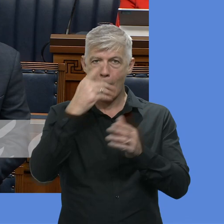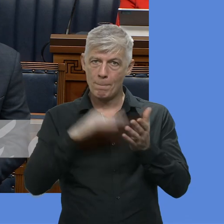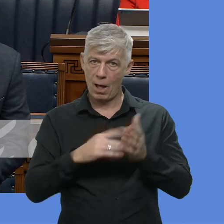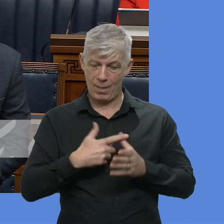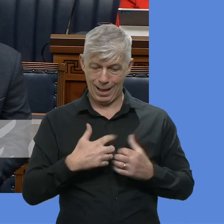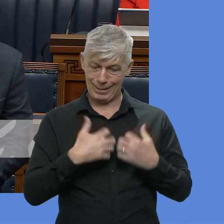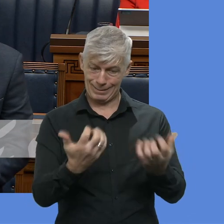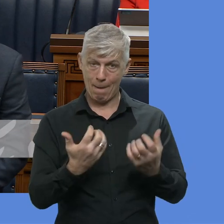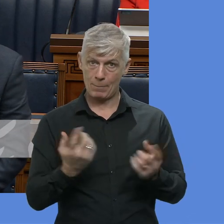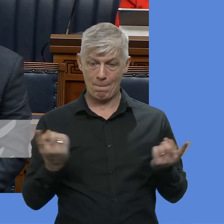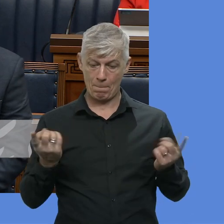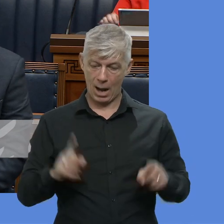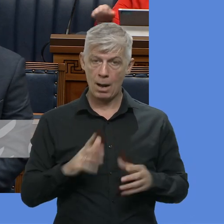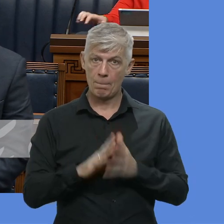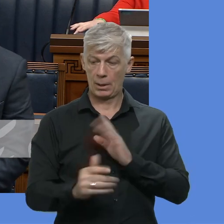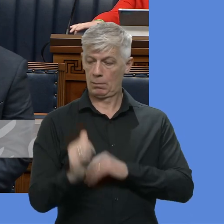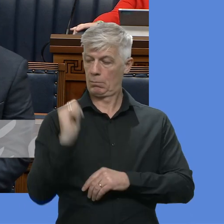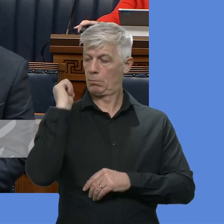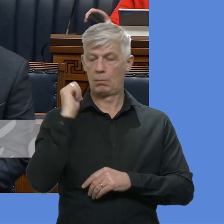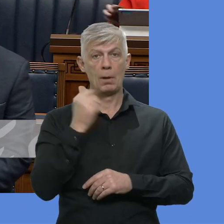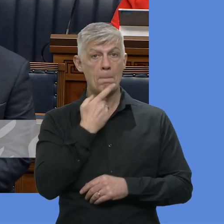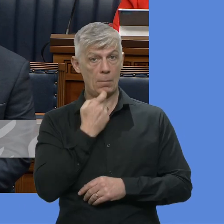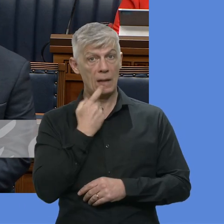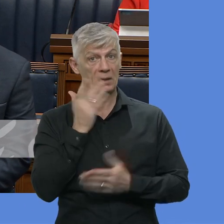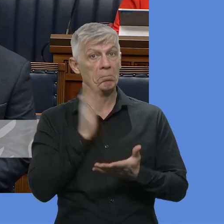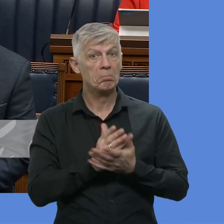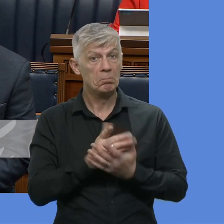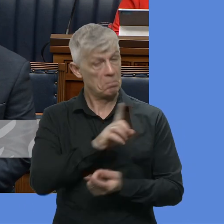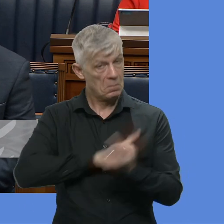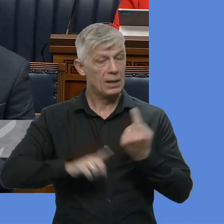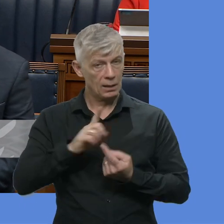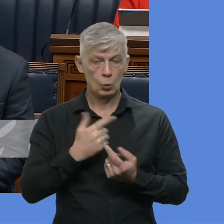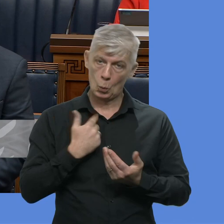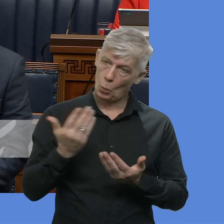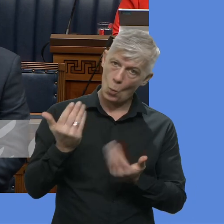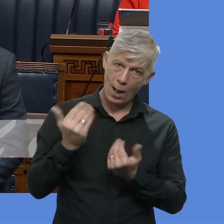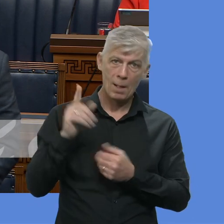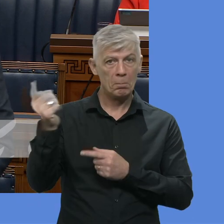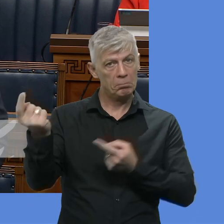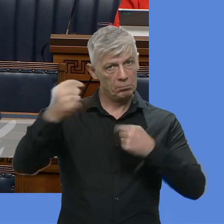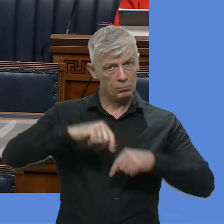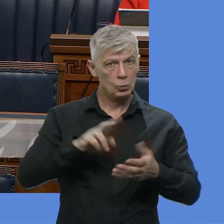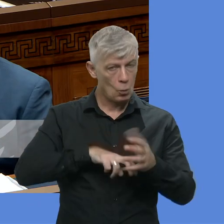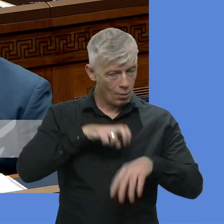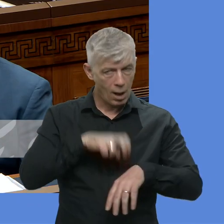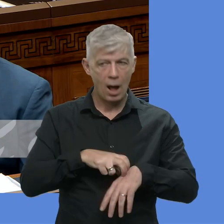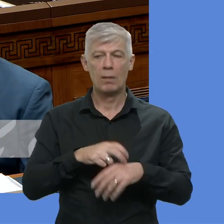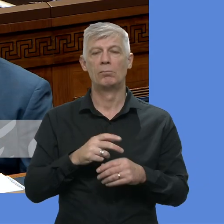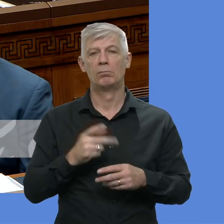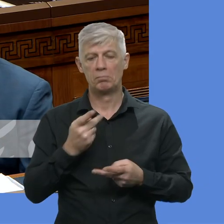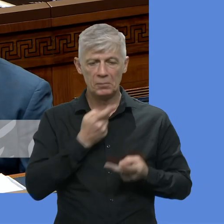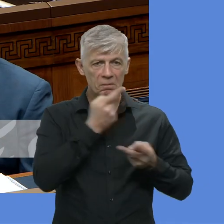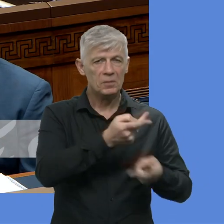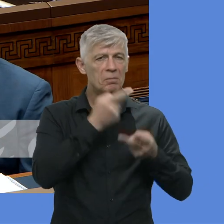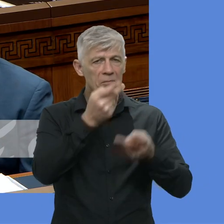That happened last Monday. I was very pleased to welcome the Minister to Northern Ireland and to take him around a number of